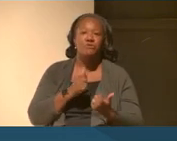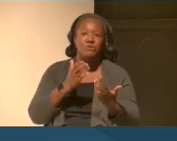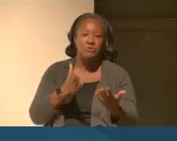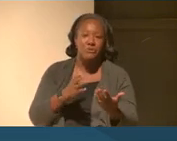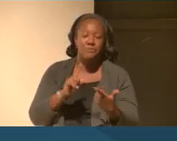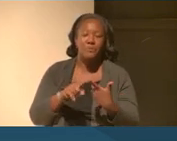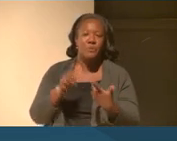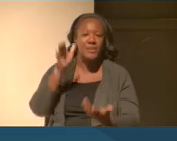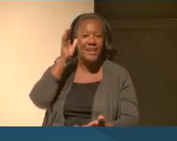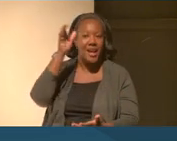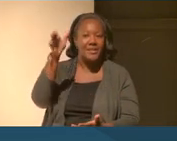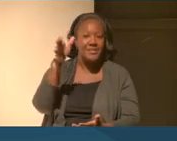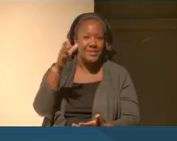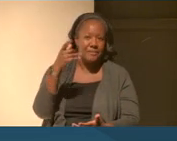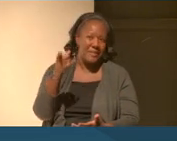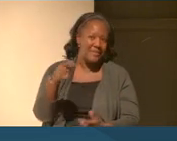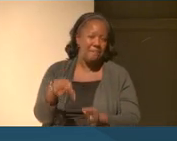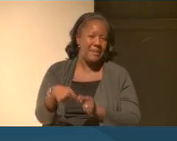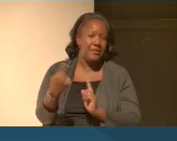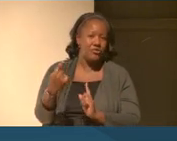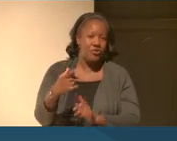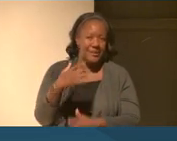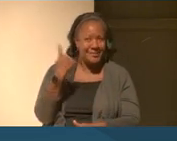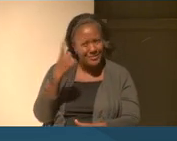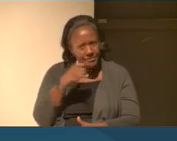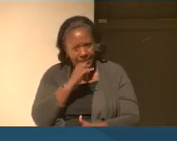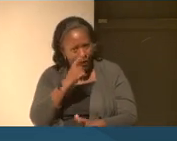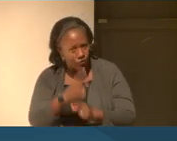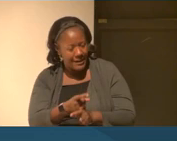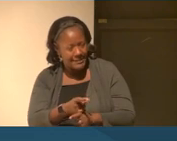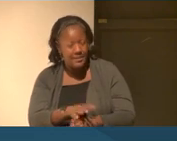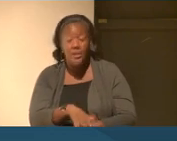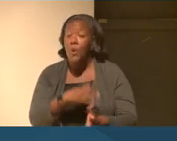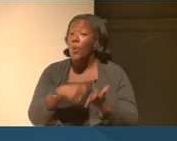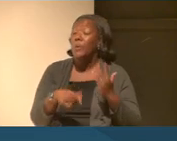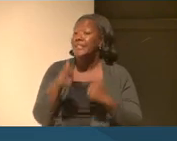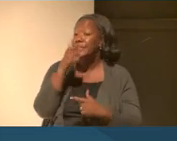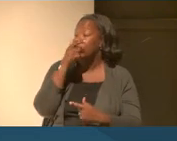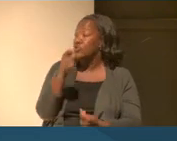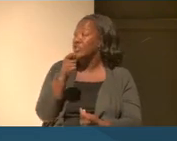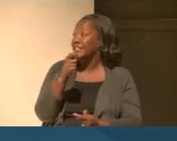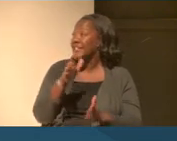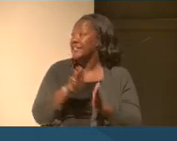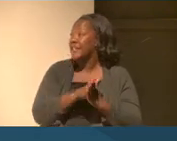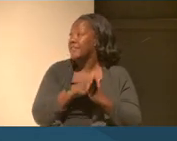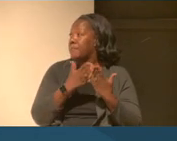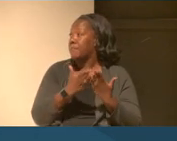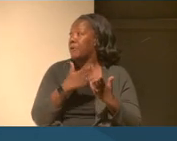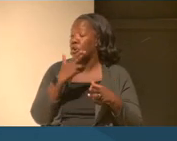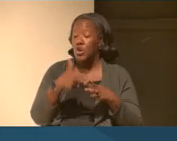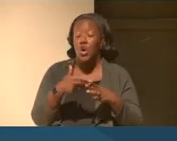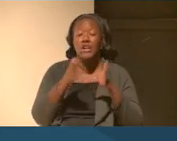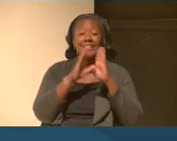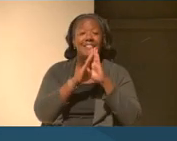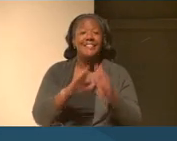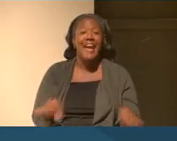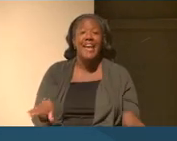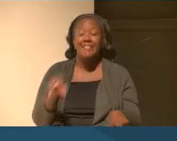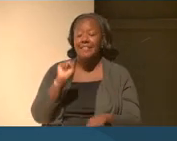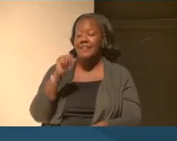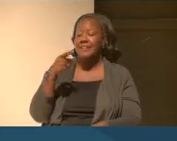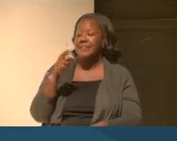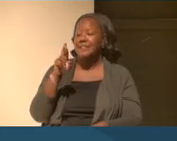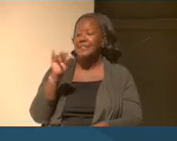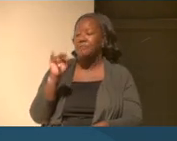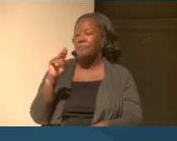that there's something that's not quite right. Interestingly, you know, the book Silent Spring, which Rachel